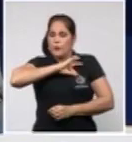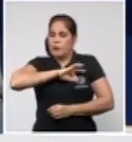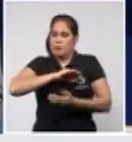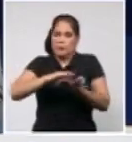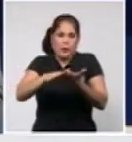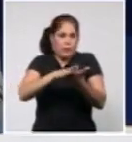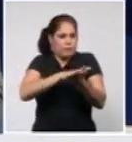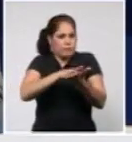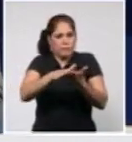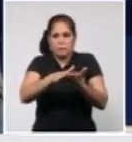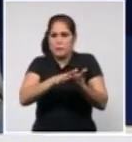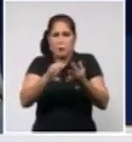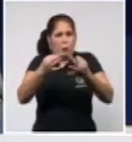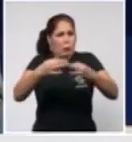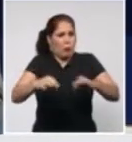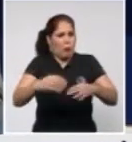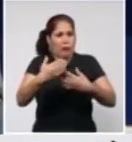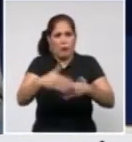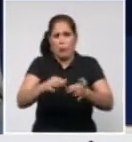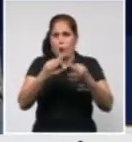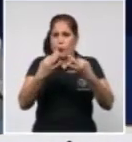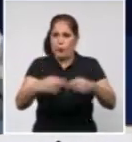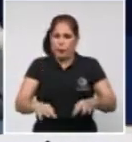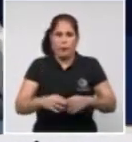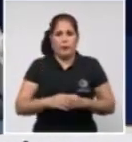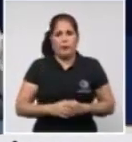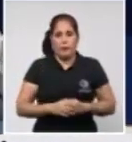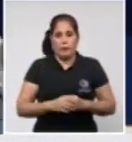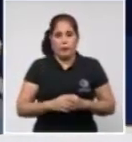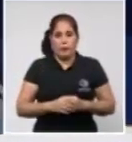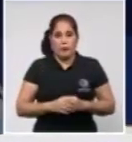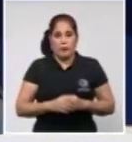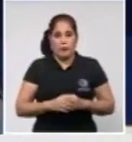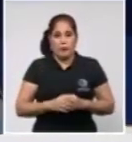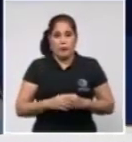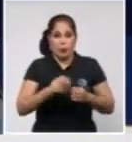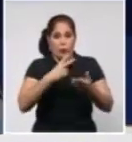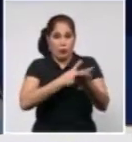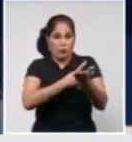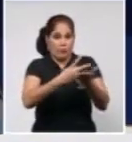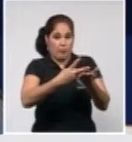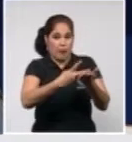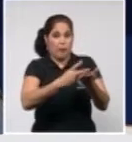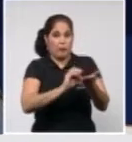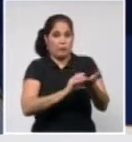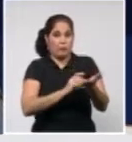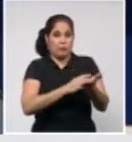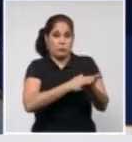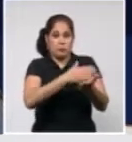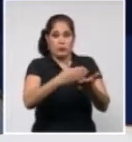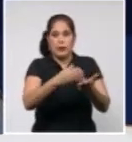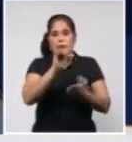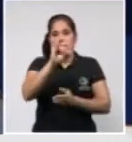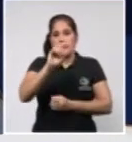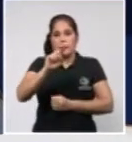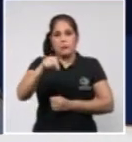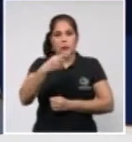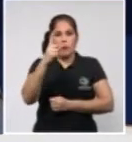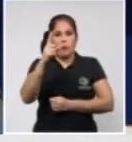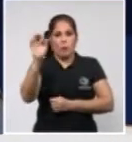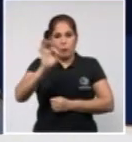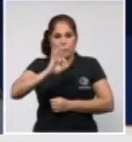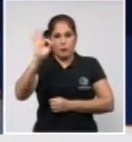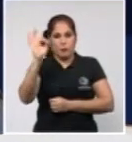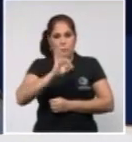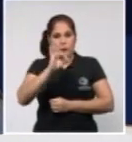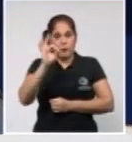are between 20 and 39 years of age. 36 cases are between 40 and